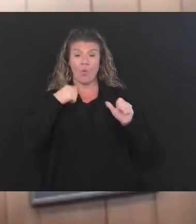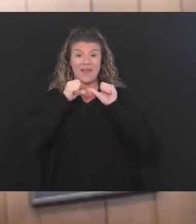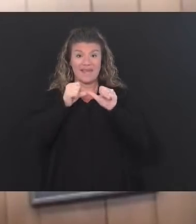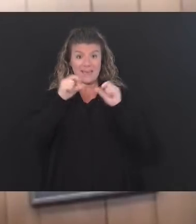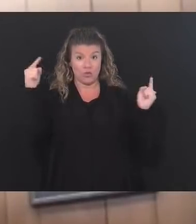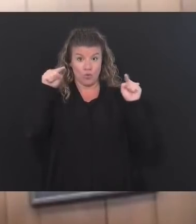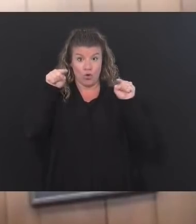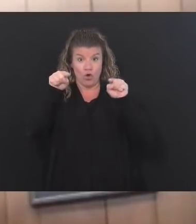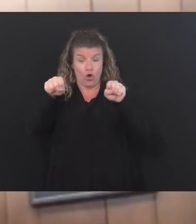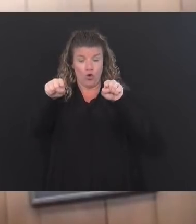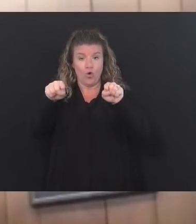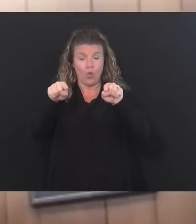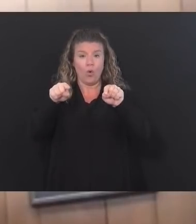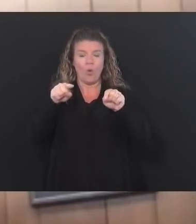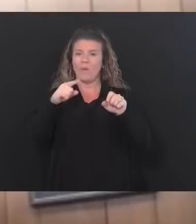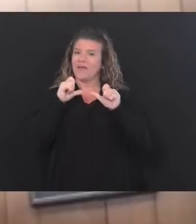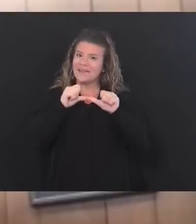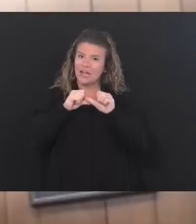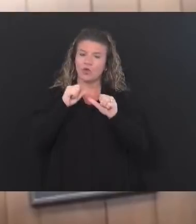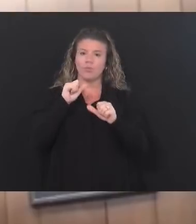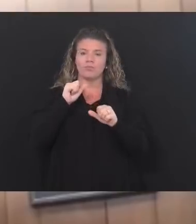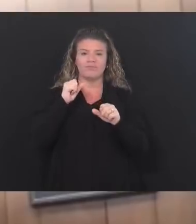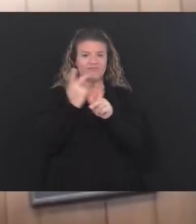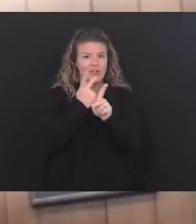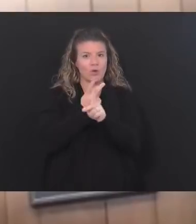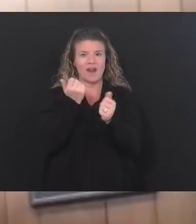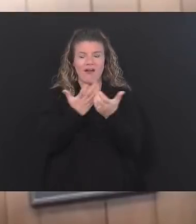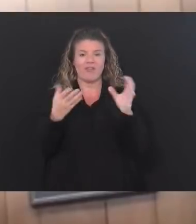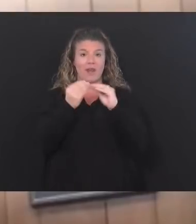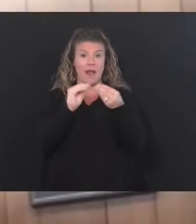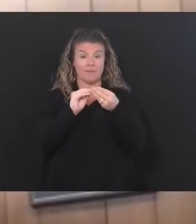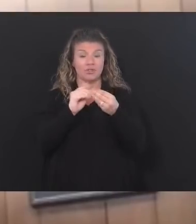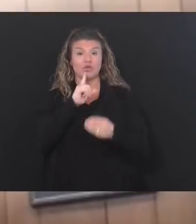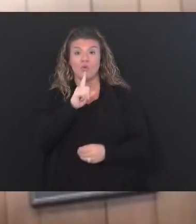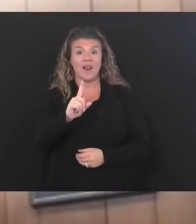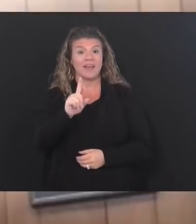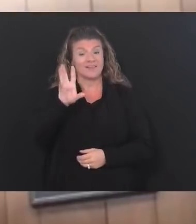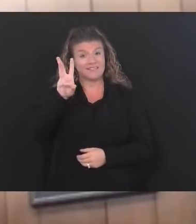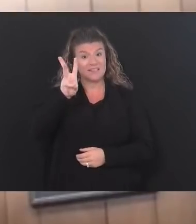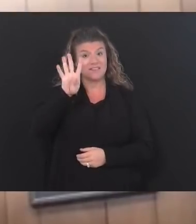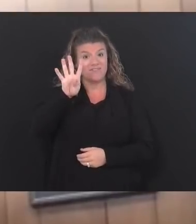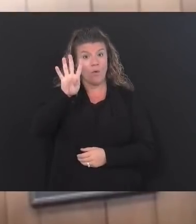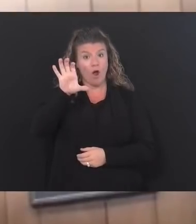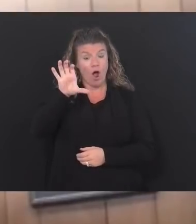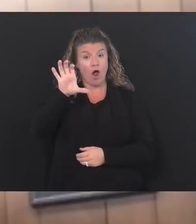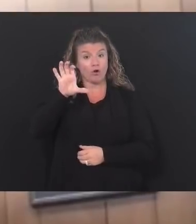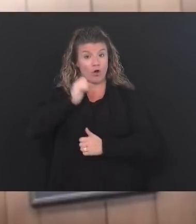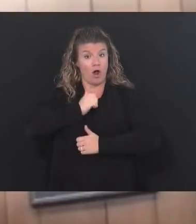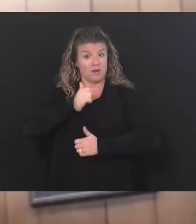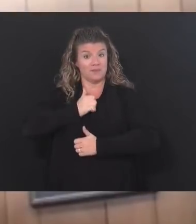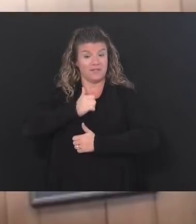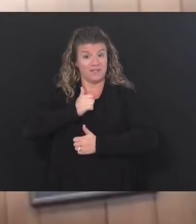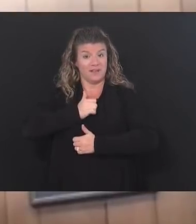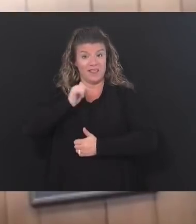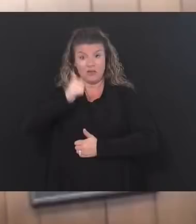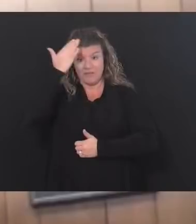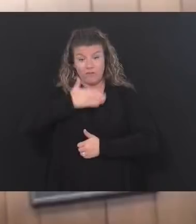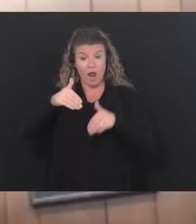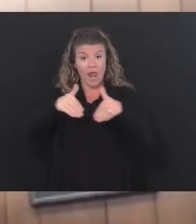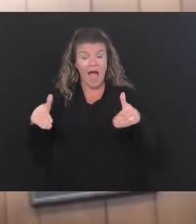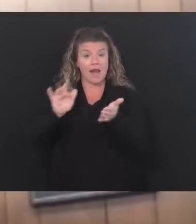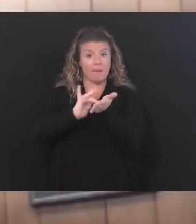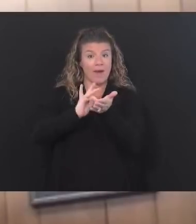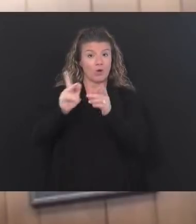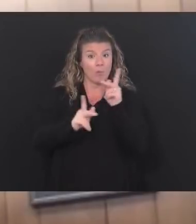the last thing I would reinforce again from the 6,400 guardsmen, those on the front lines, our medical folks, our